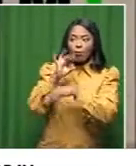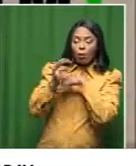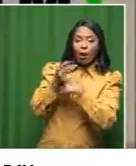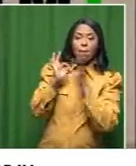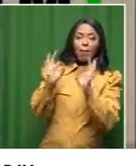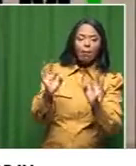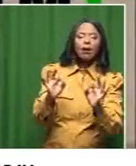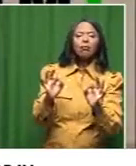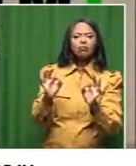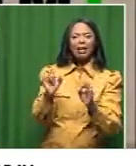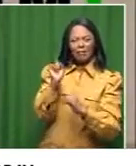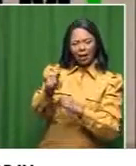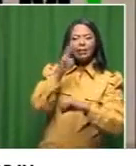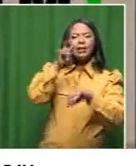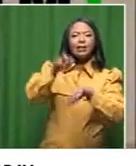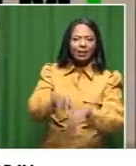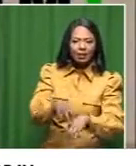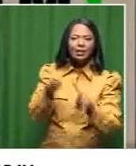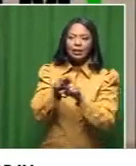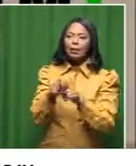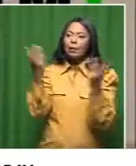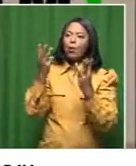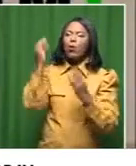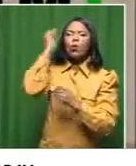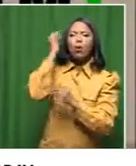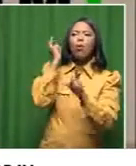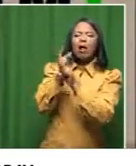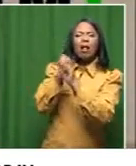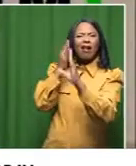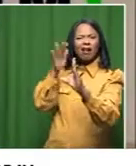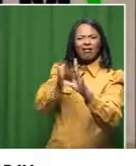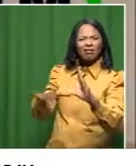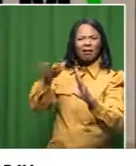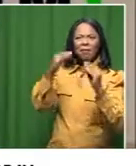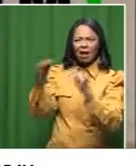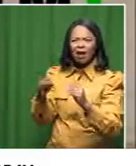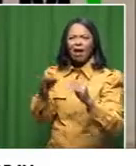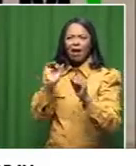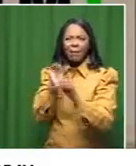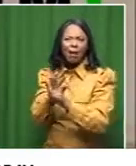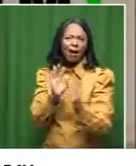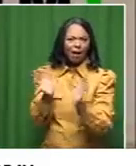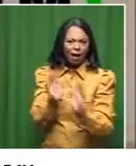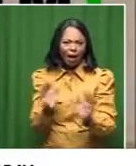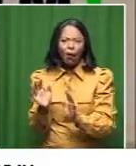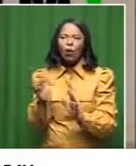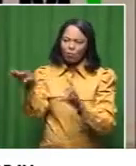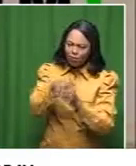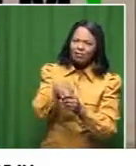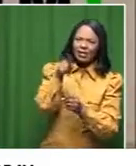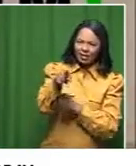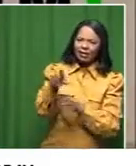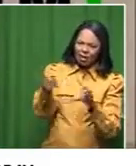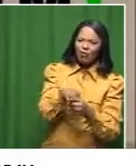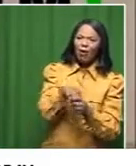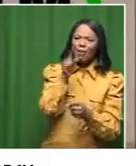consultation and the bringing on board of the people that are affected by the solution that is being designed, you are always